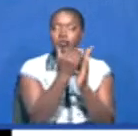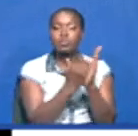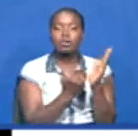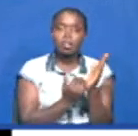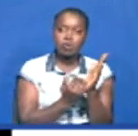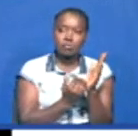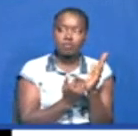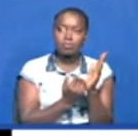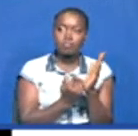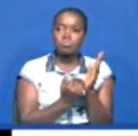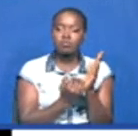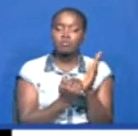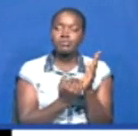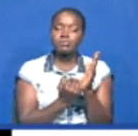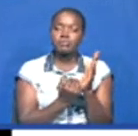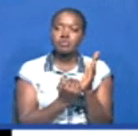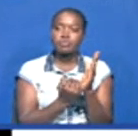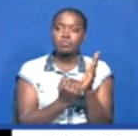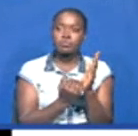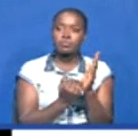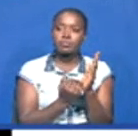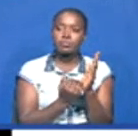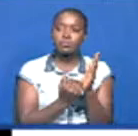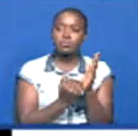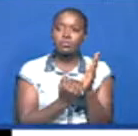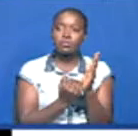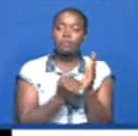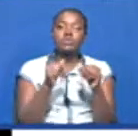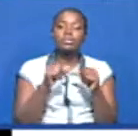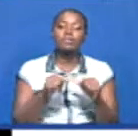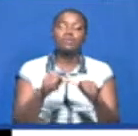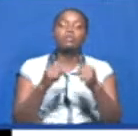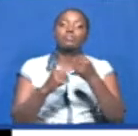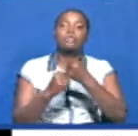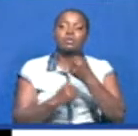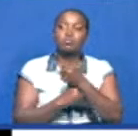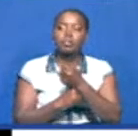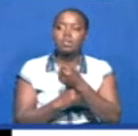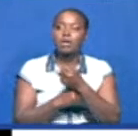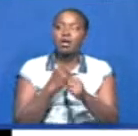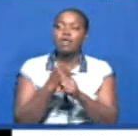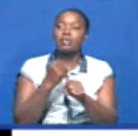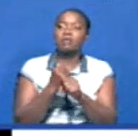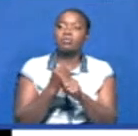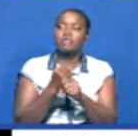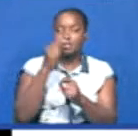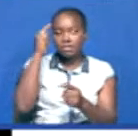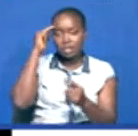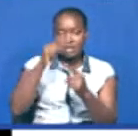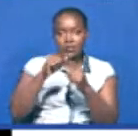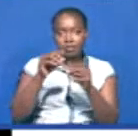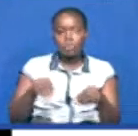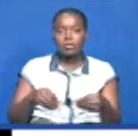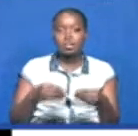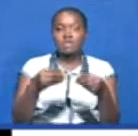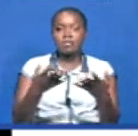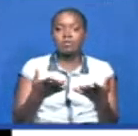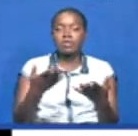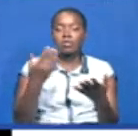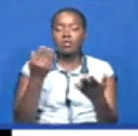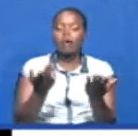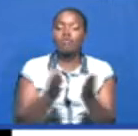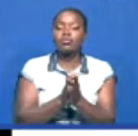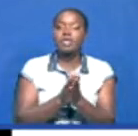Industrial Transformation Program. We will continue to support efforts geared towards the delivery of the development